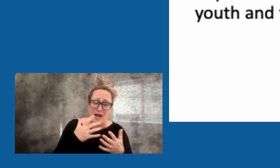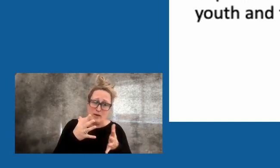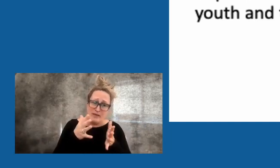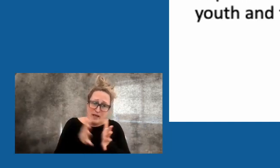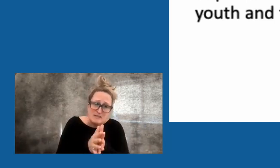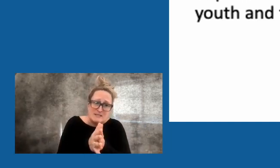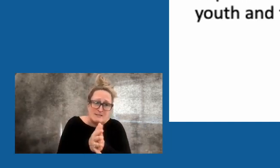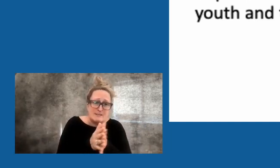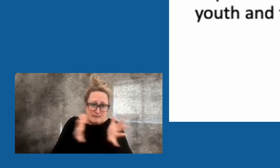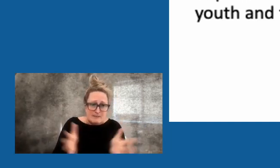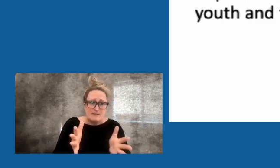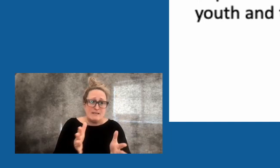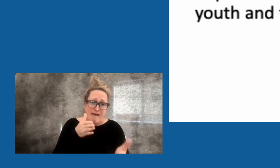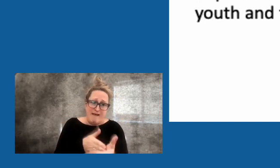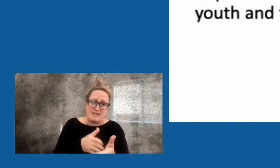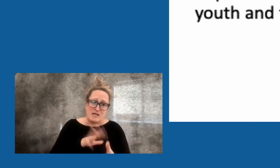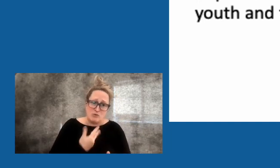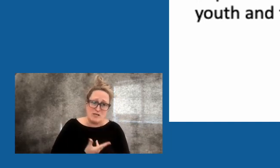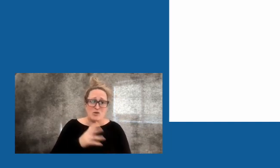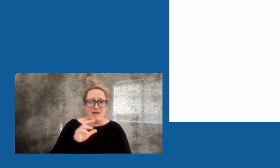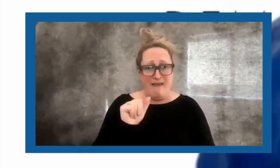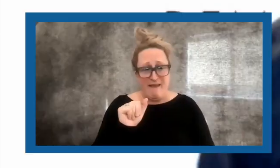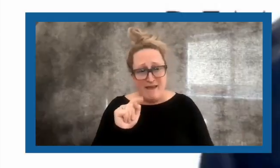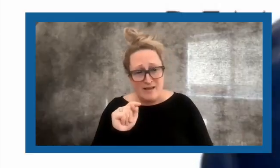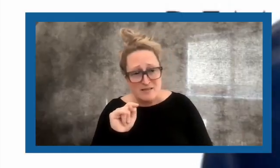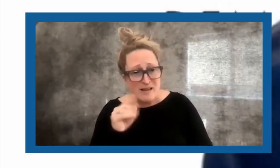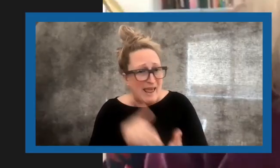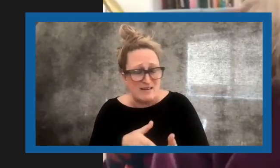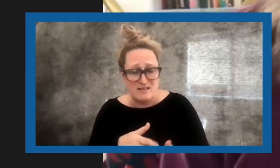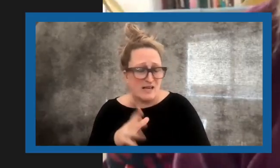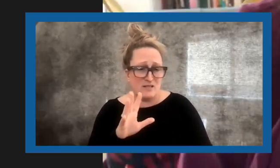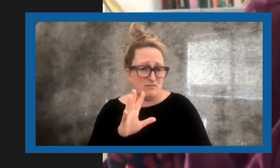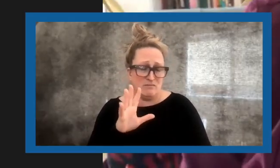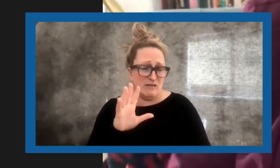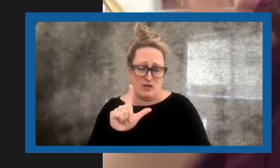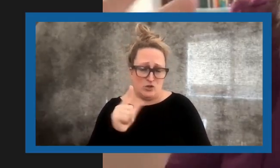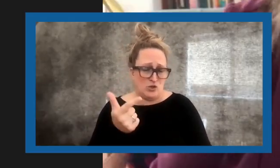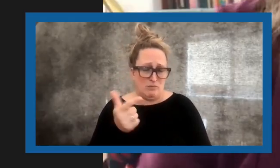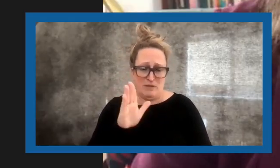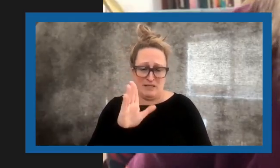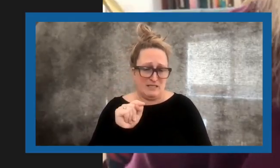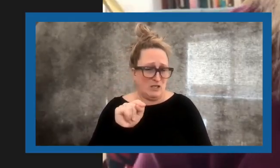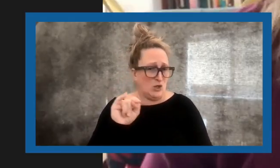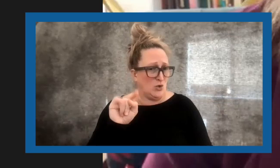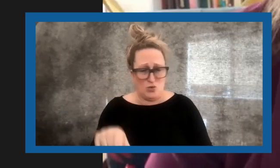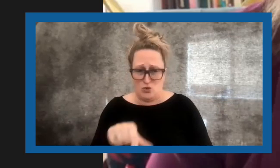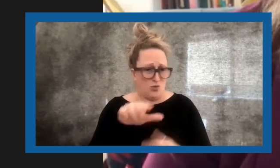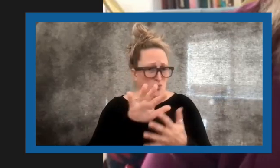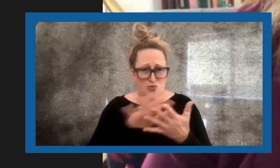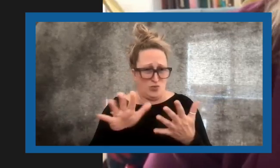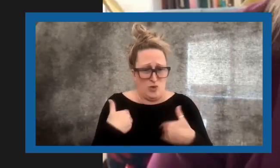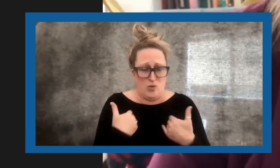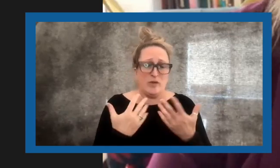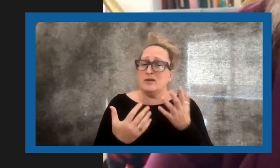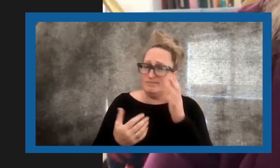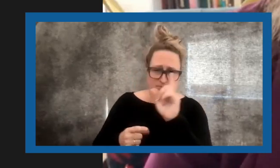and anti-LGBTQ violence? Sure, absolutely. Over the last